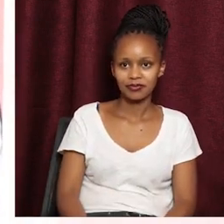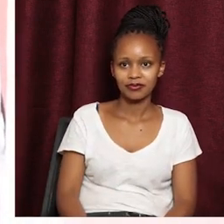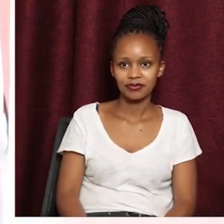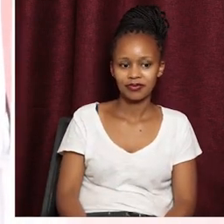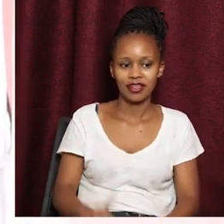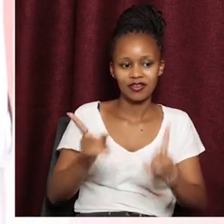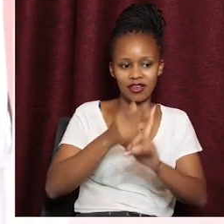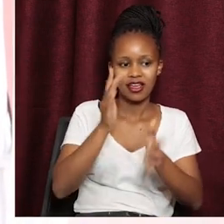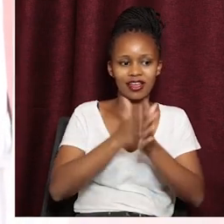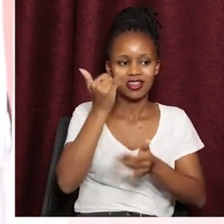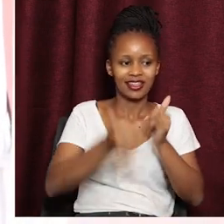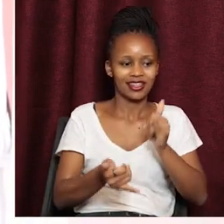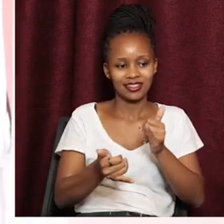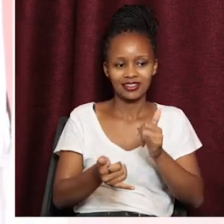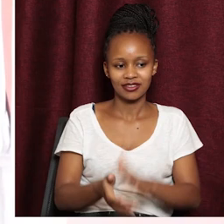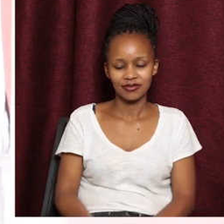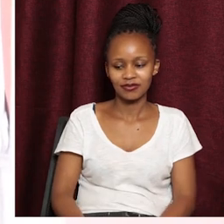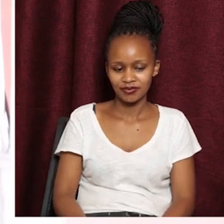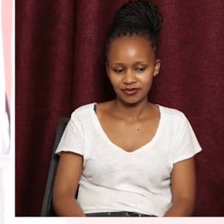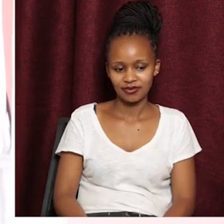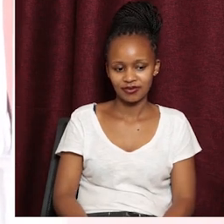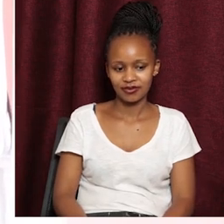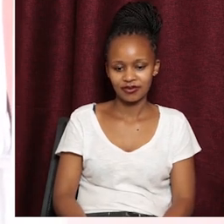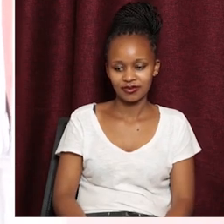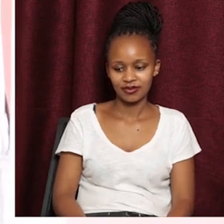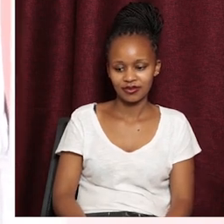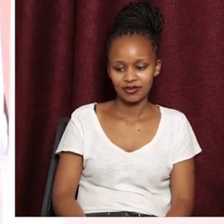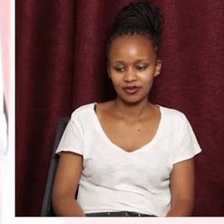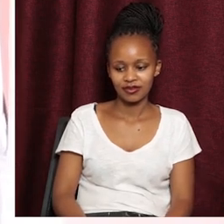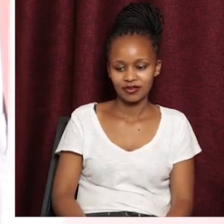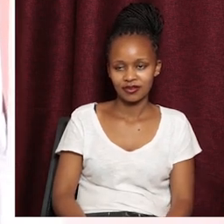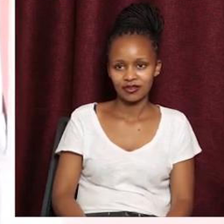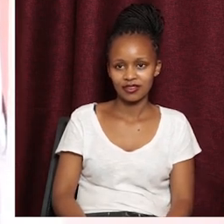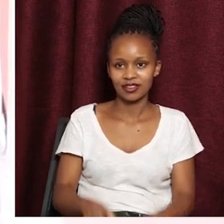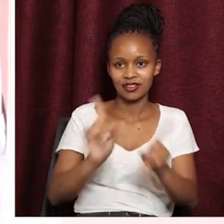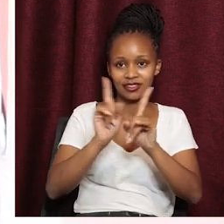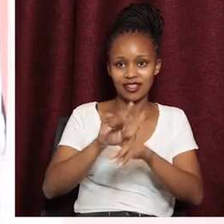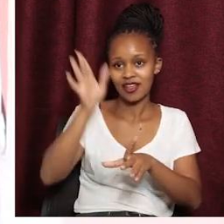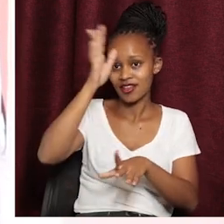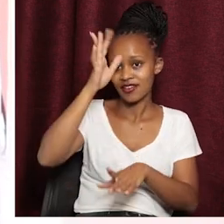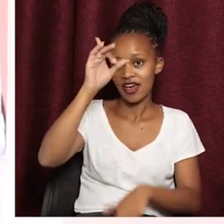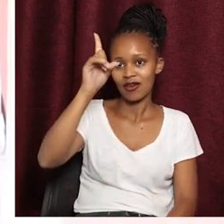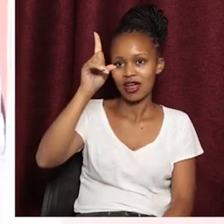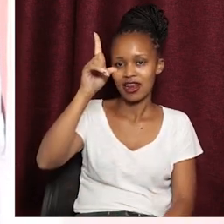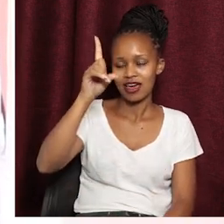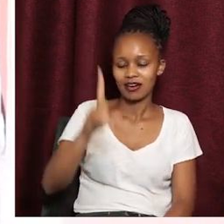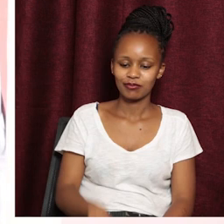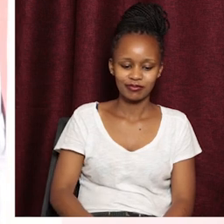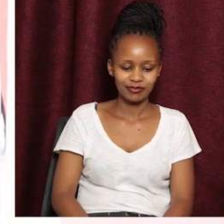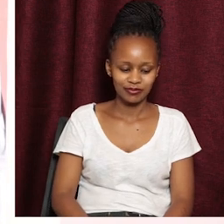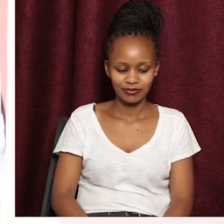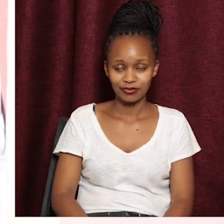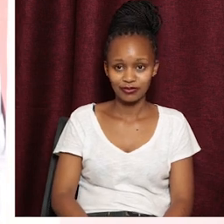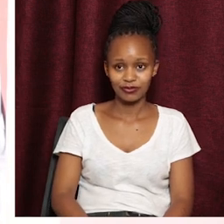the Alpha and the Omega. He and the Father are one.